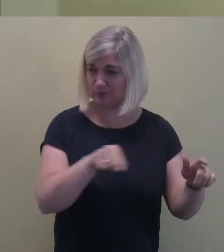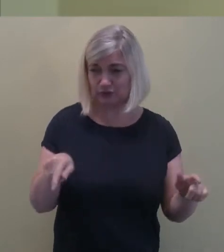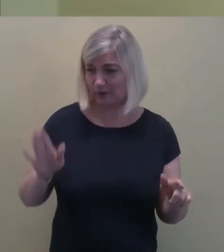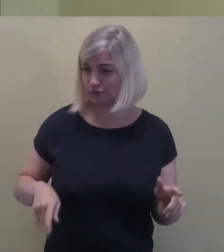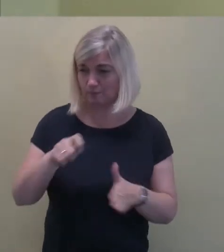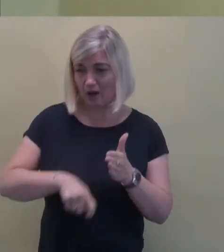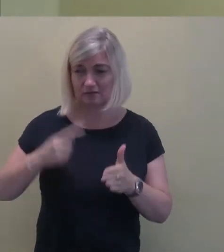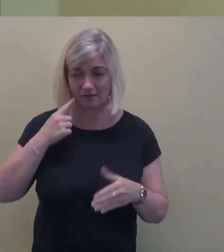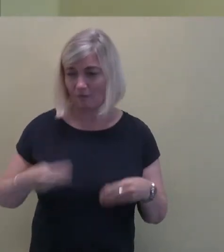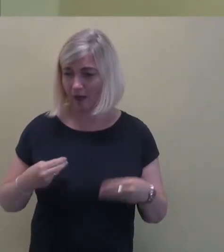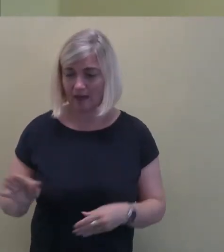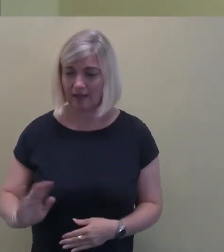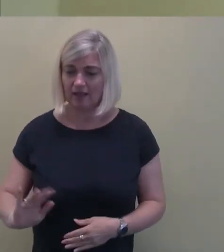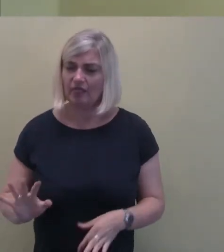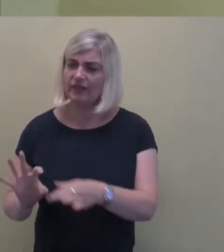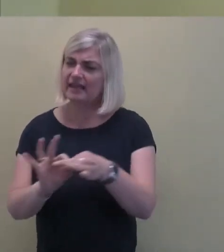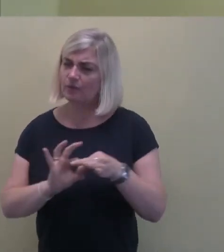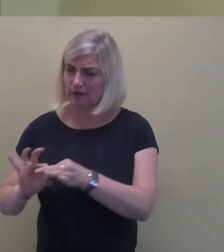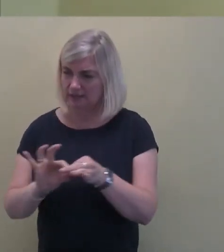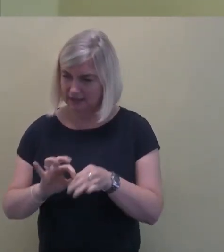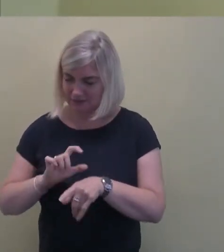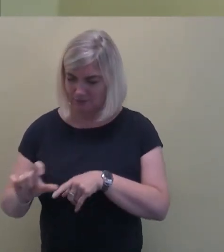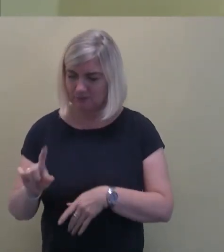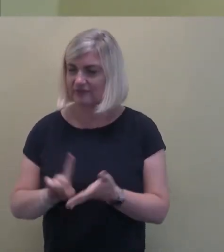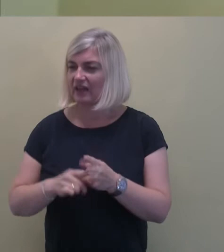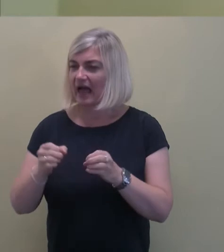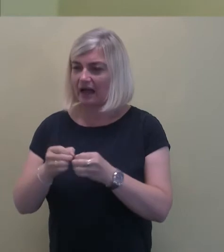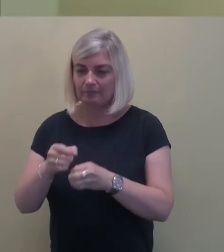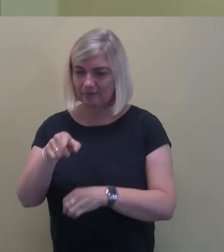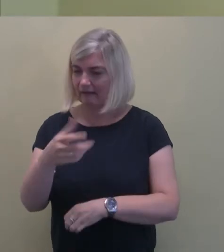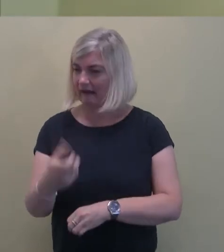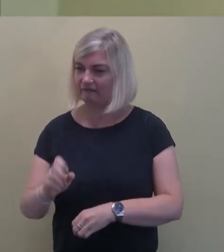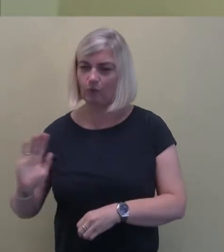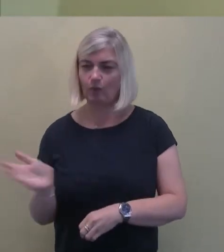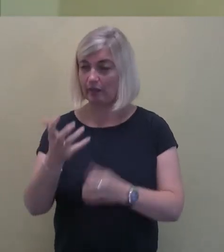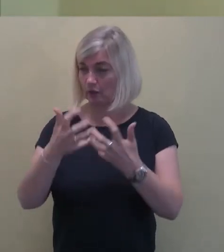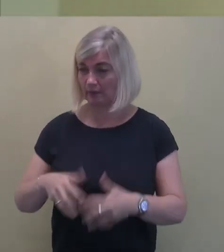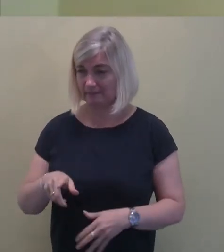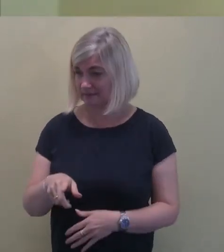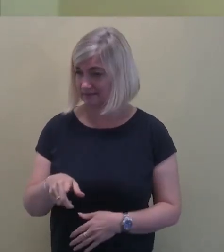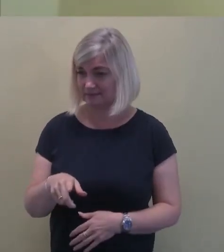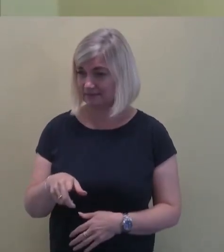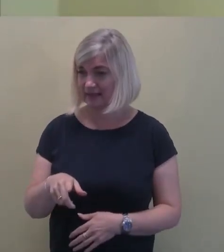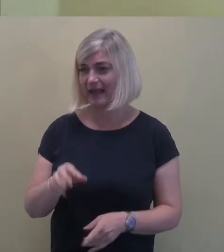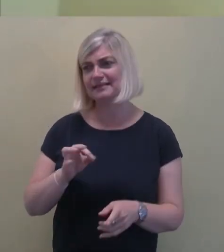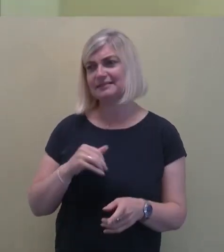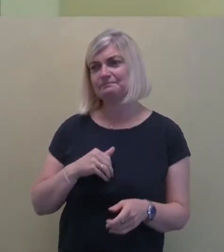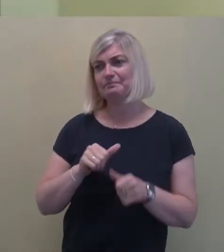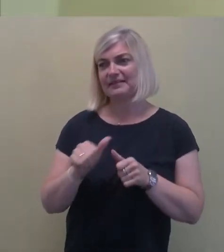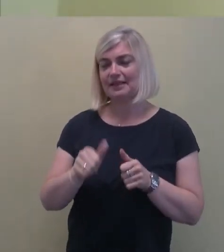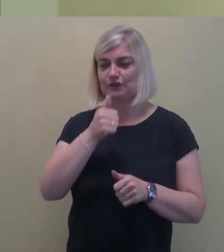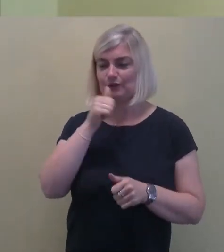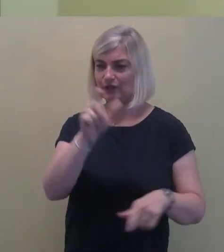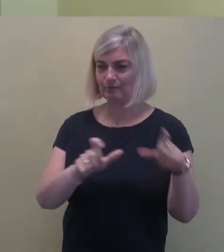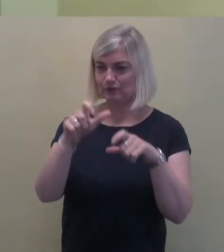They could get an NUS card that might entitle them to some discounts on any equipment they want to buy. So that's something that's worth people looking at. students looking at when